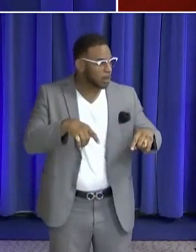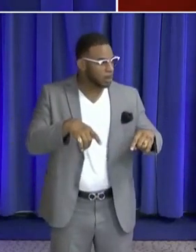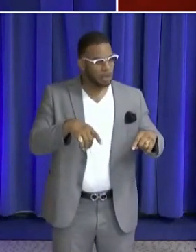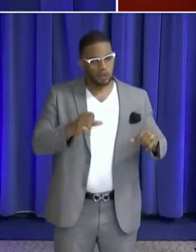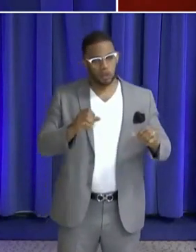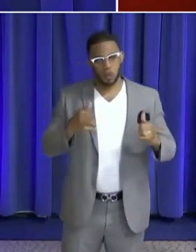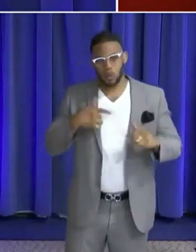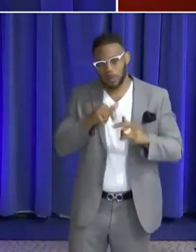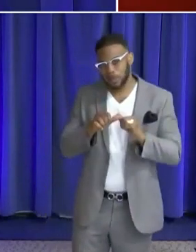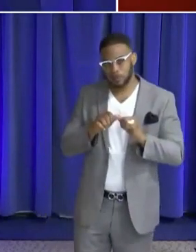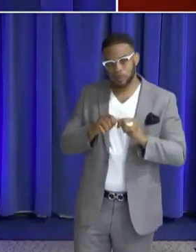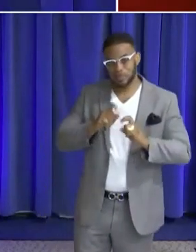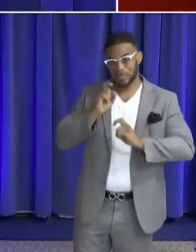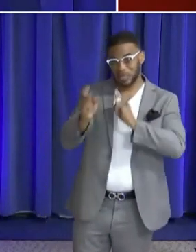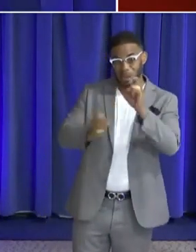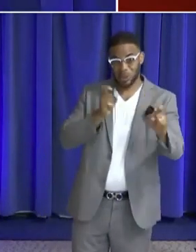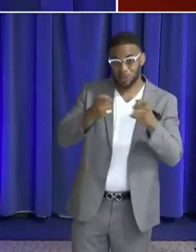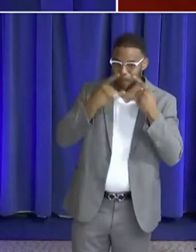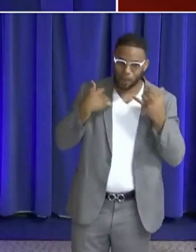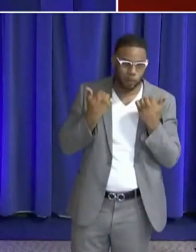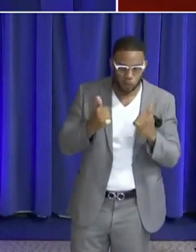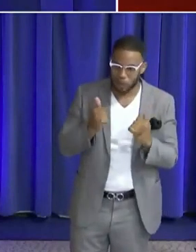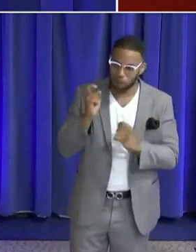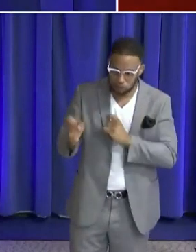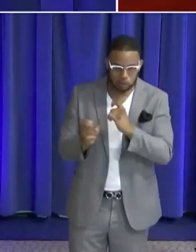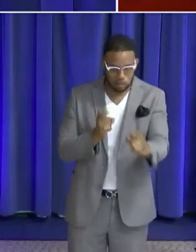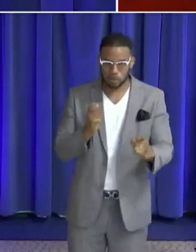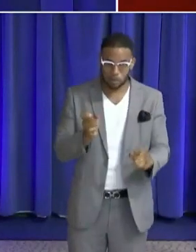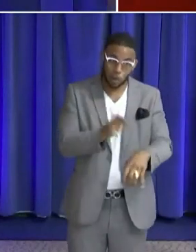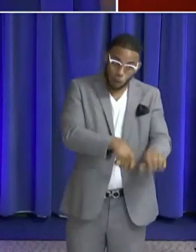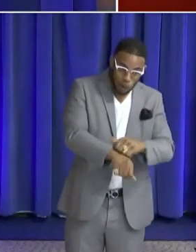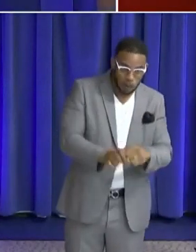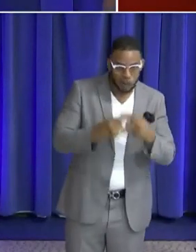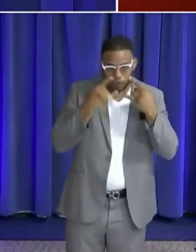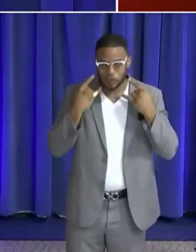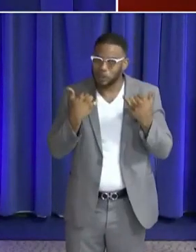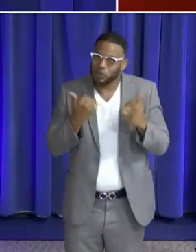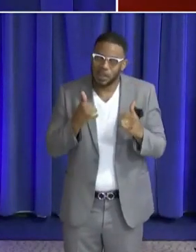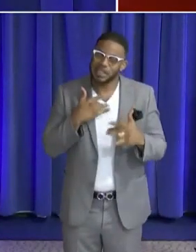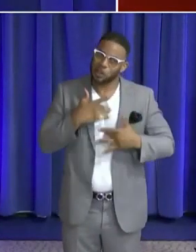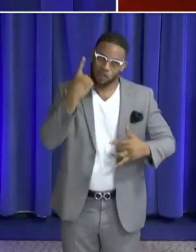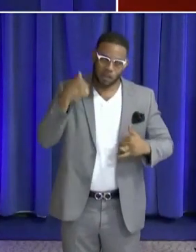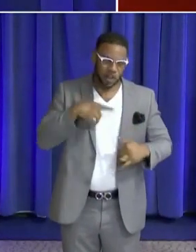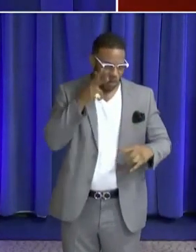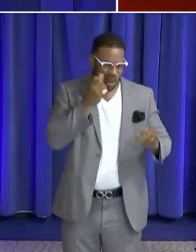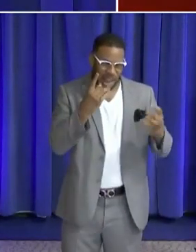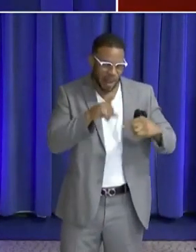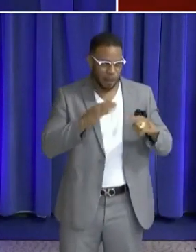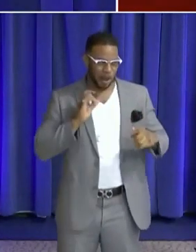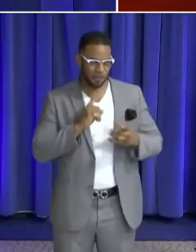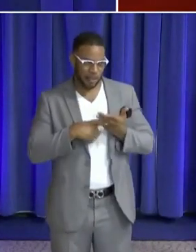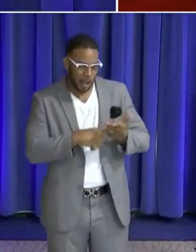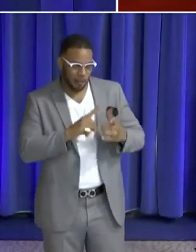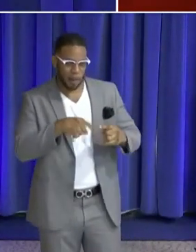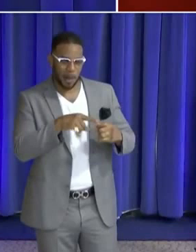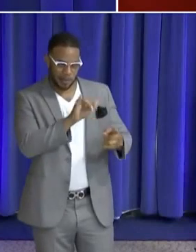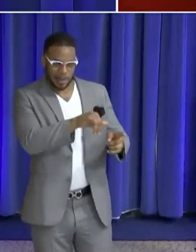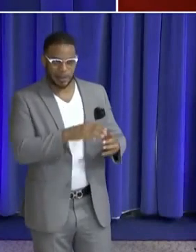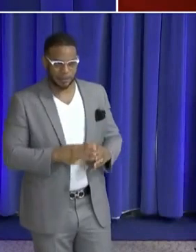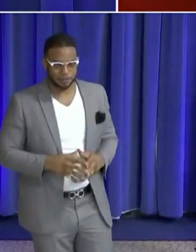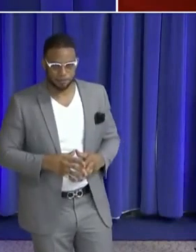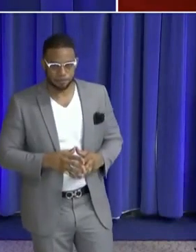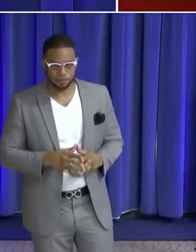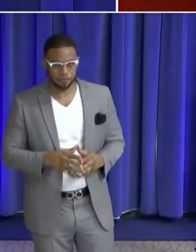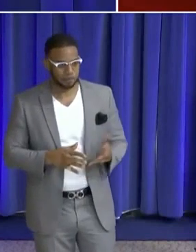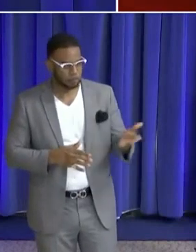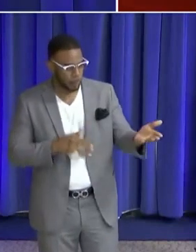extent that we can distribute masks, we are. It's a concern for us. And I think that you've heard a lot of conversation about that.